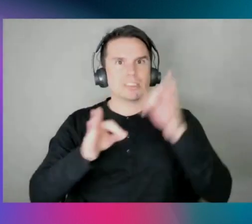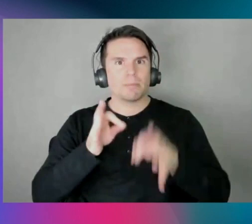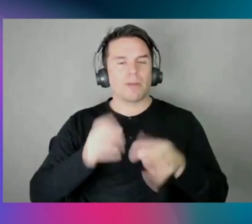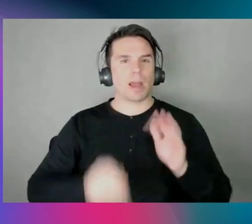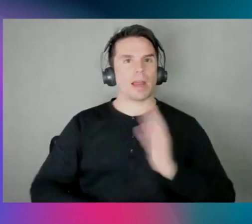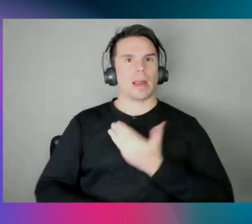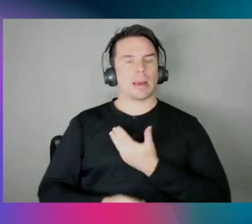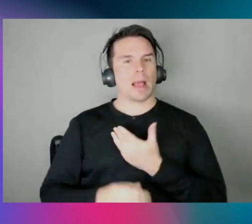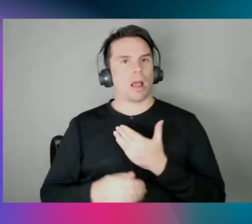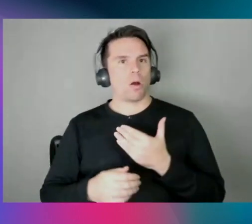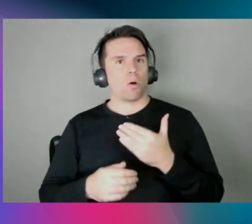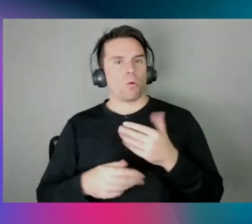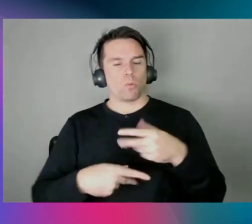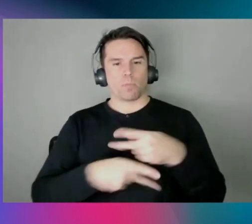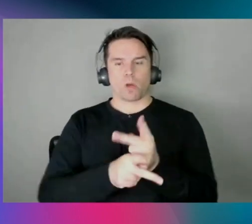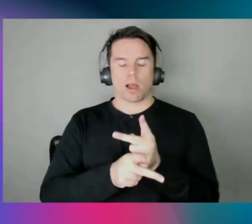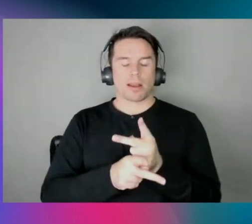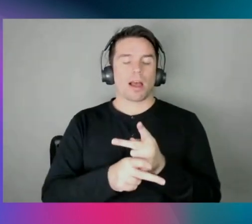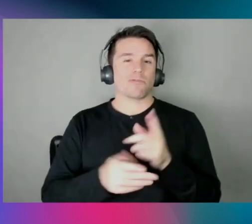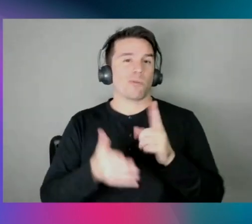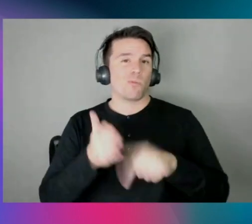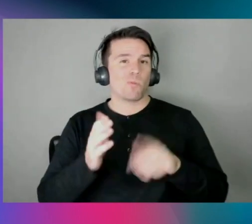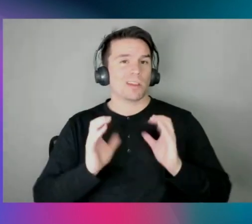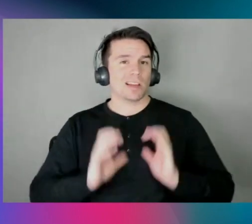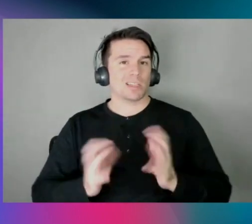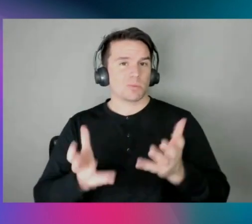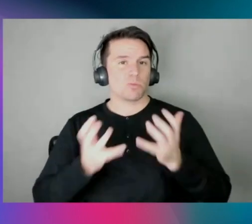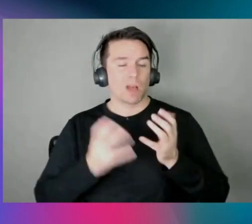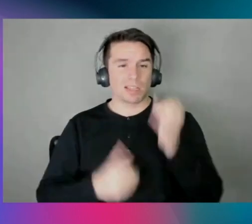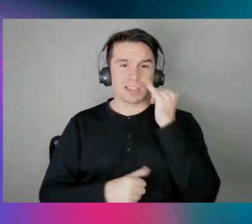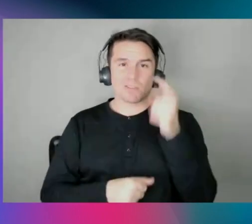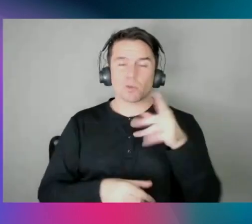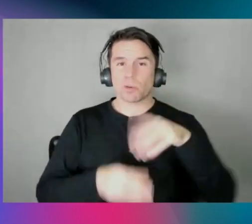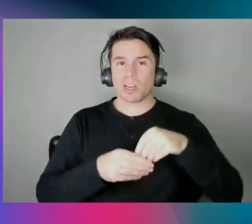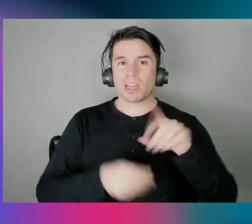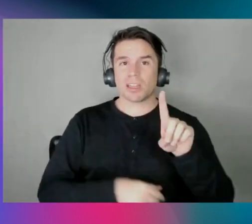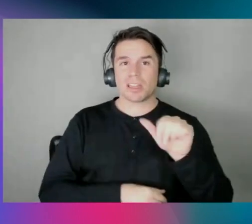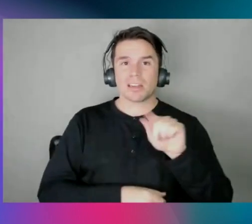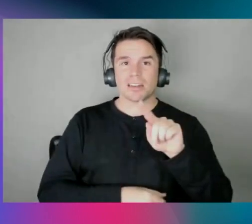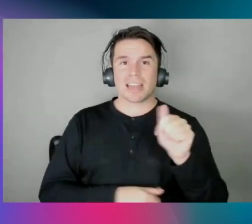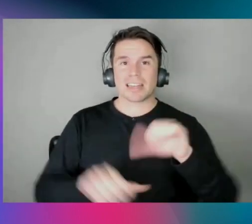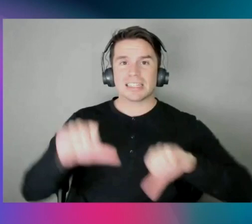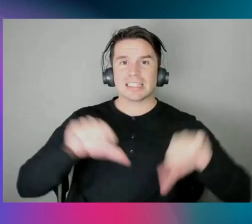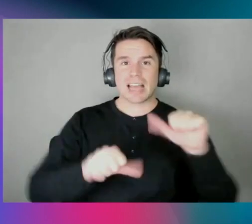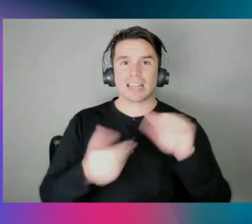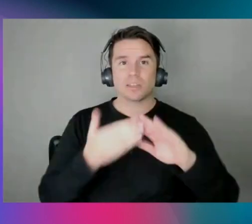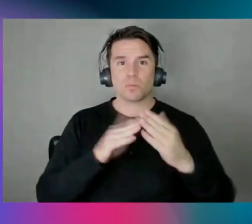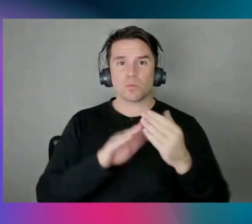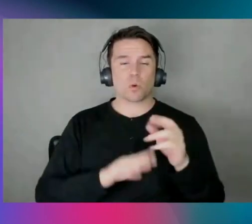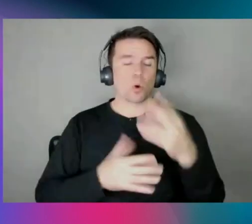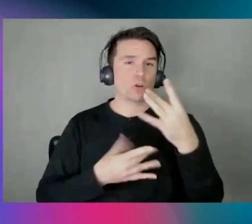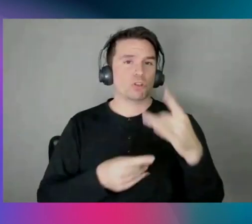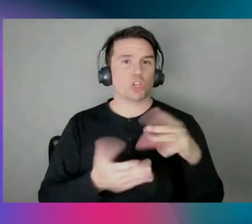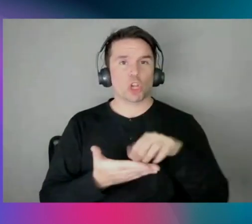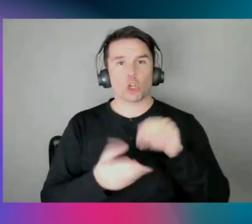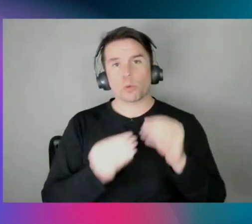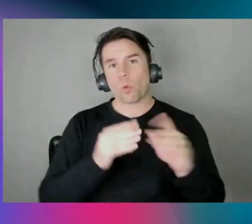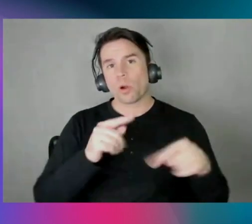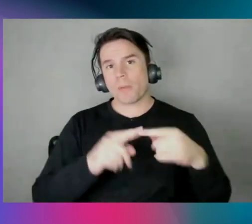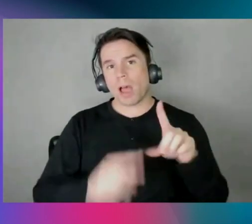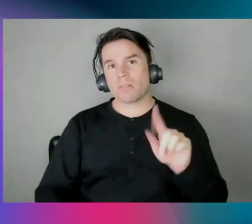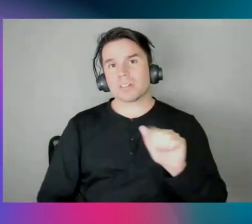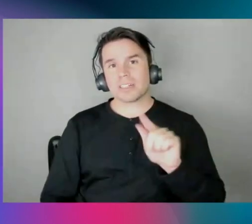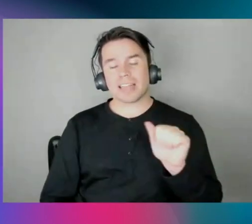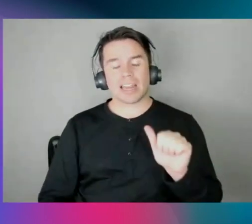you're in the data science community, or if you're interested in learning more about data, we urge you to reach out to us and bring us your questions and what you'd